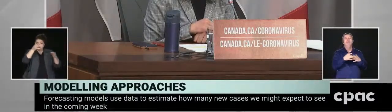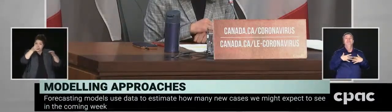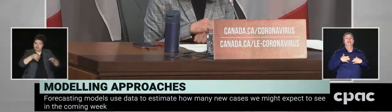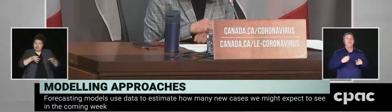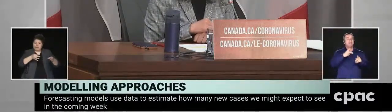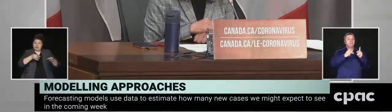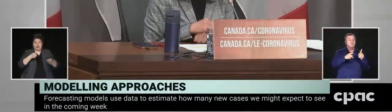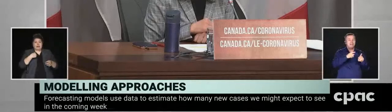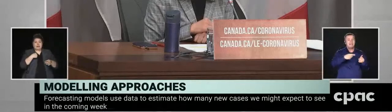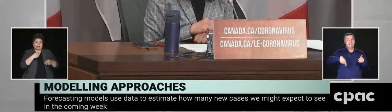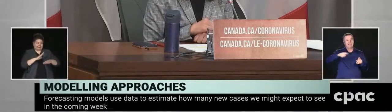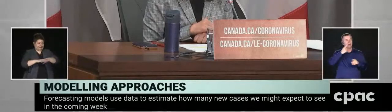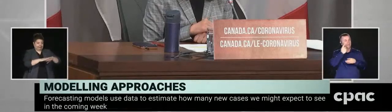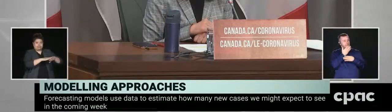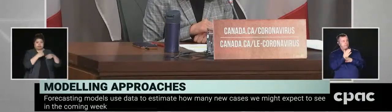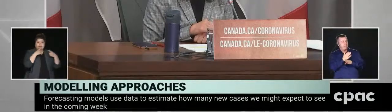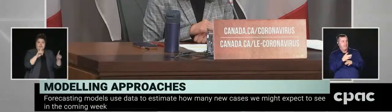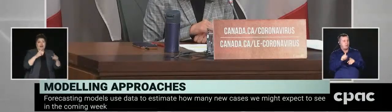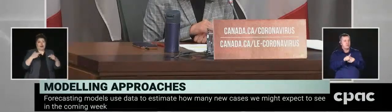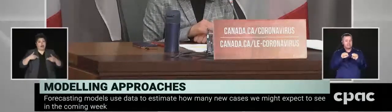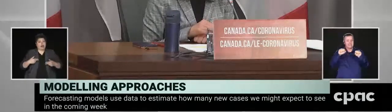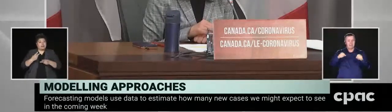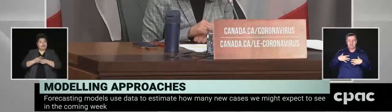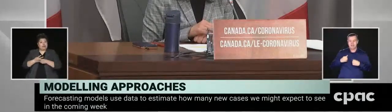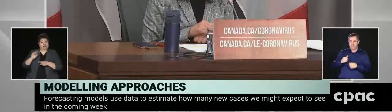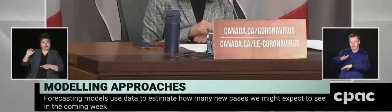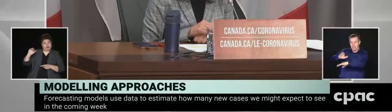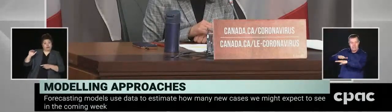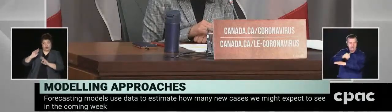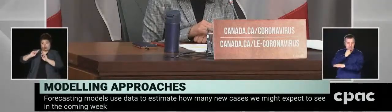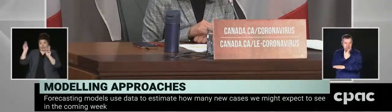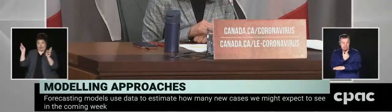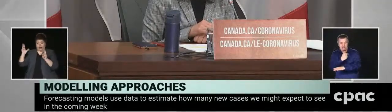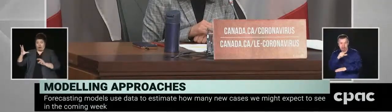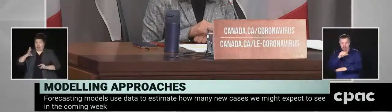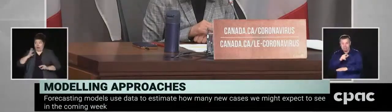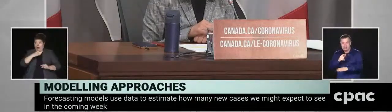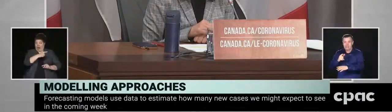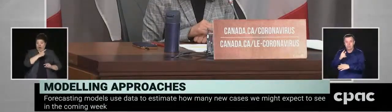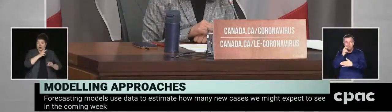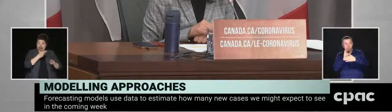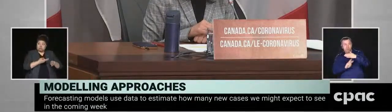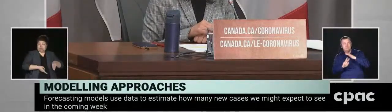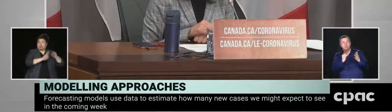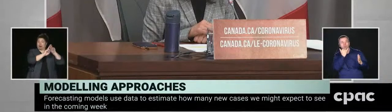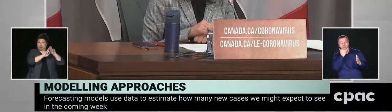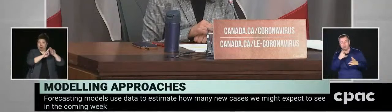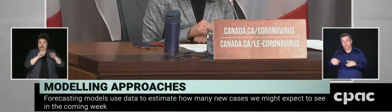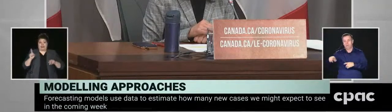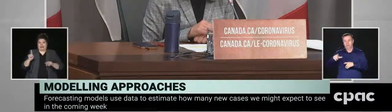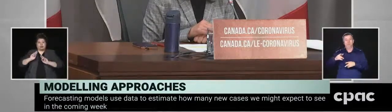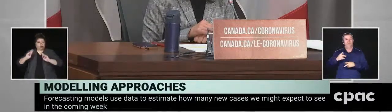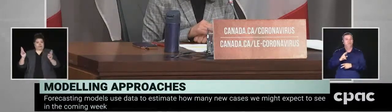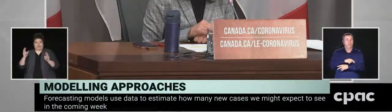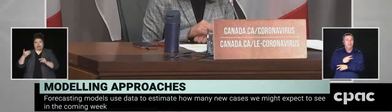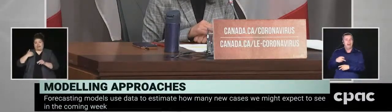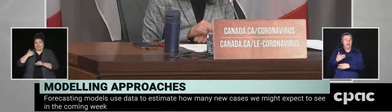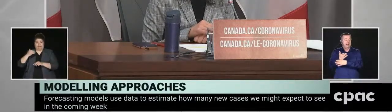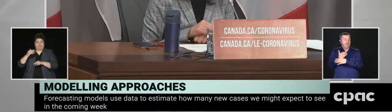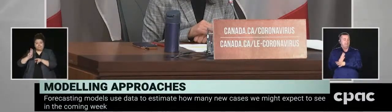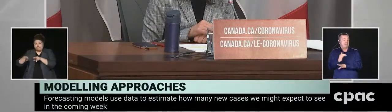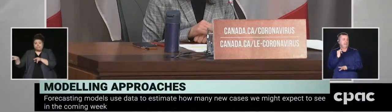system to plan for an expected number of COVID-19 patients. Nationally, we are using 2 modeling